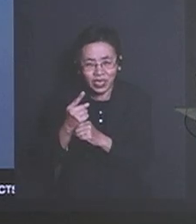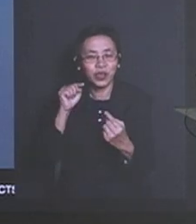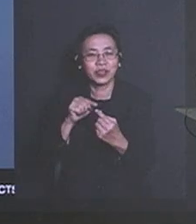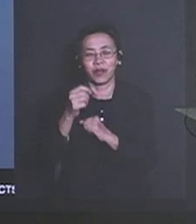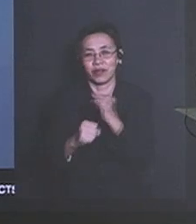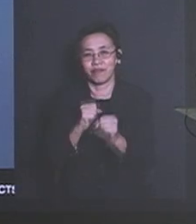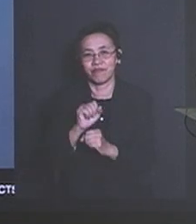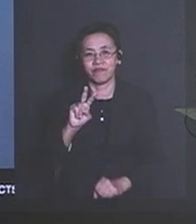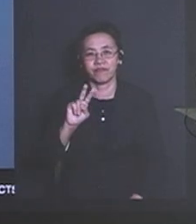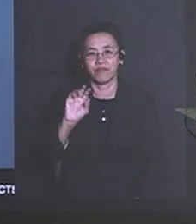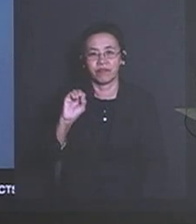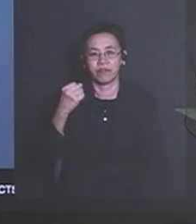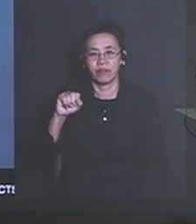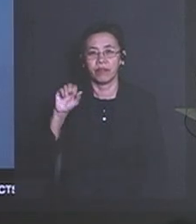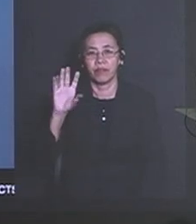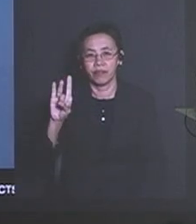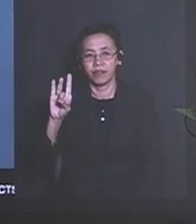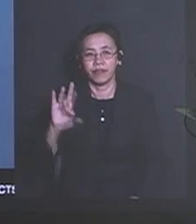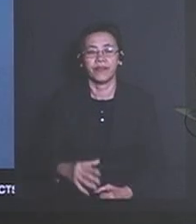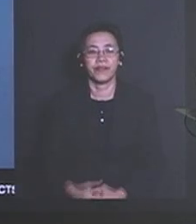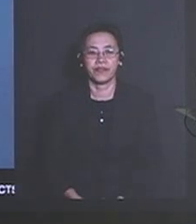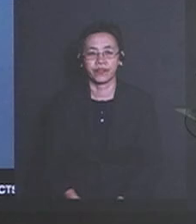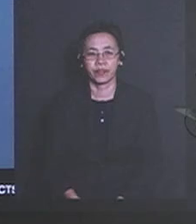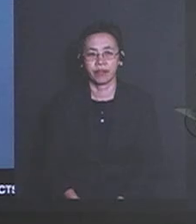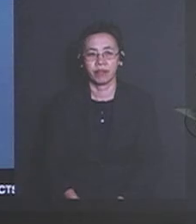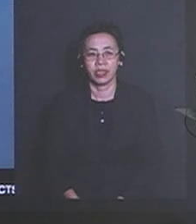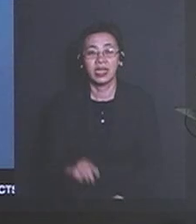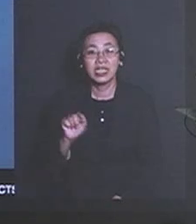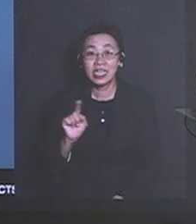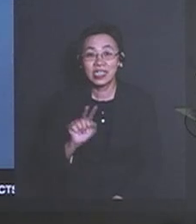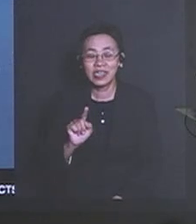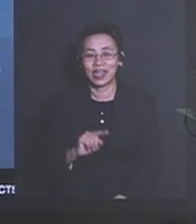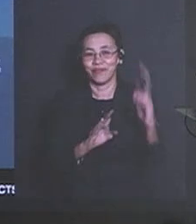this time we are heading to the south part of Thailand.